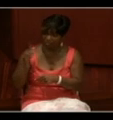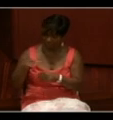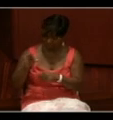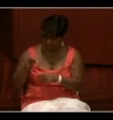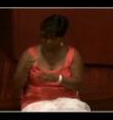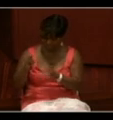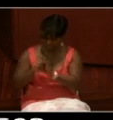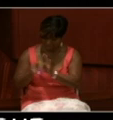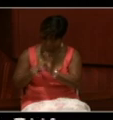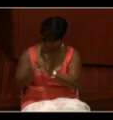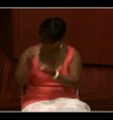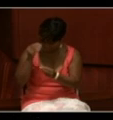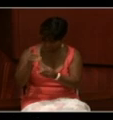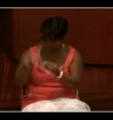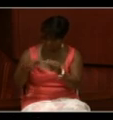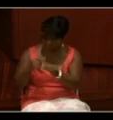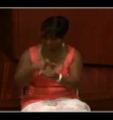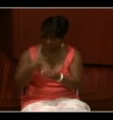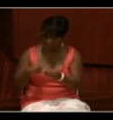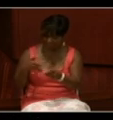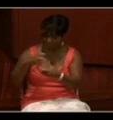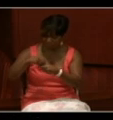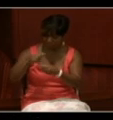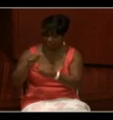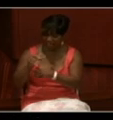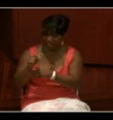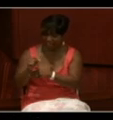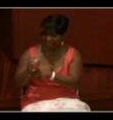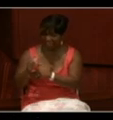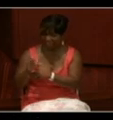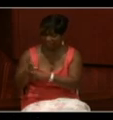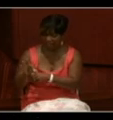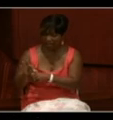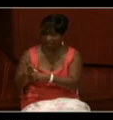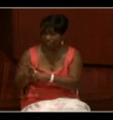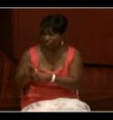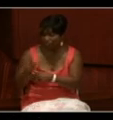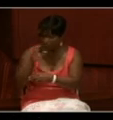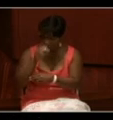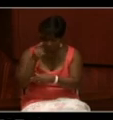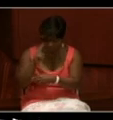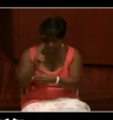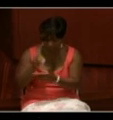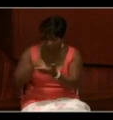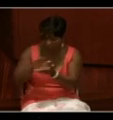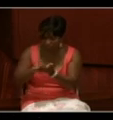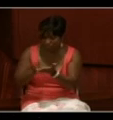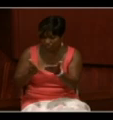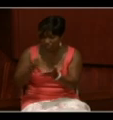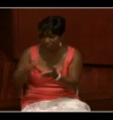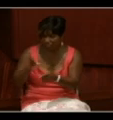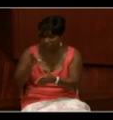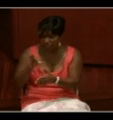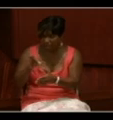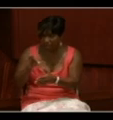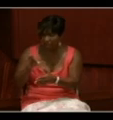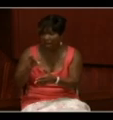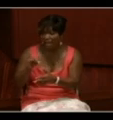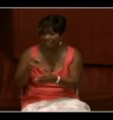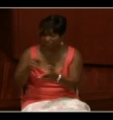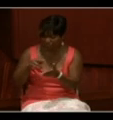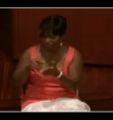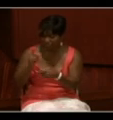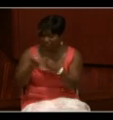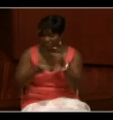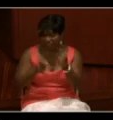the Chinese Exclusion Act case files. We'll look at some documents that may be found in them, and then give you all as researchers some tips about